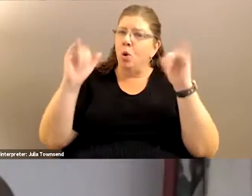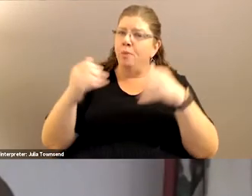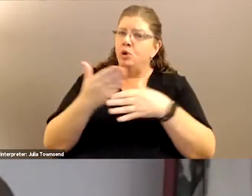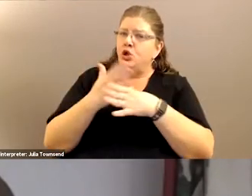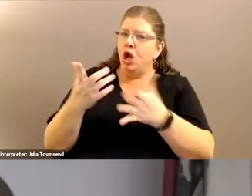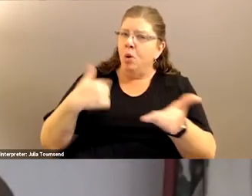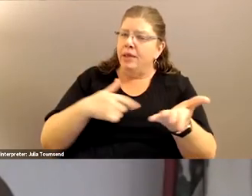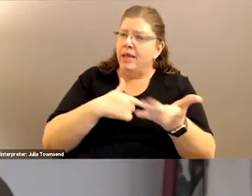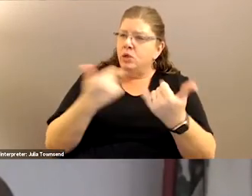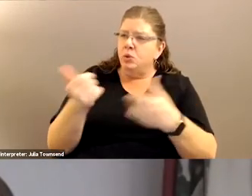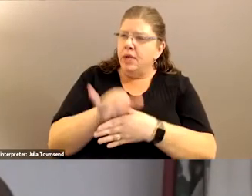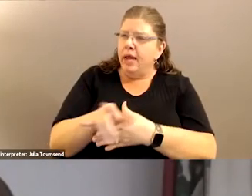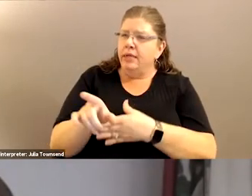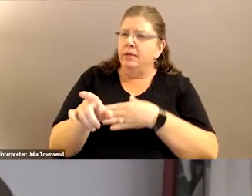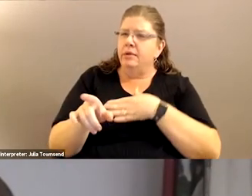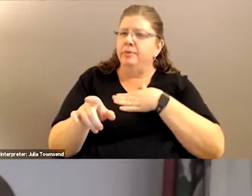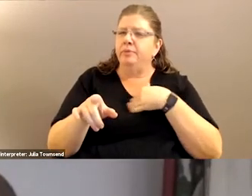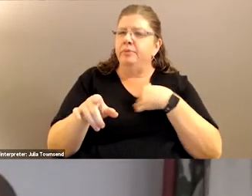tonight